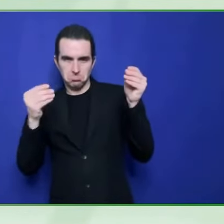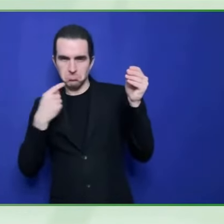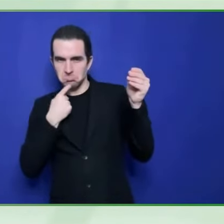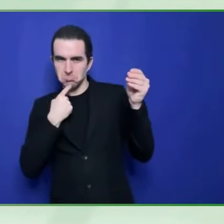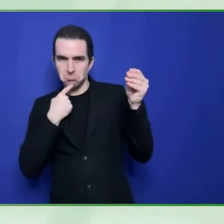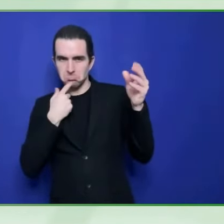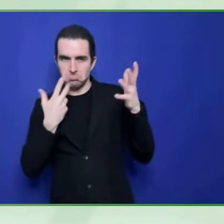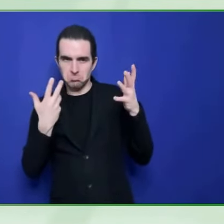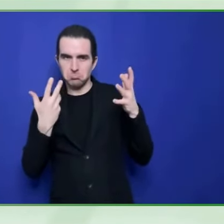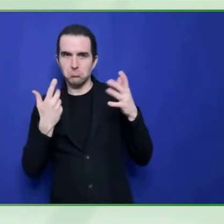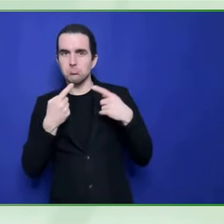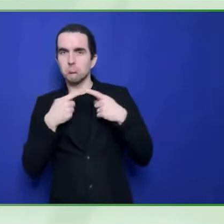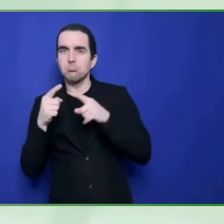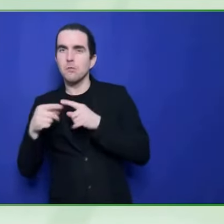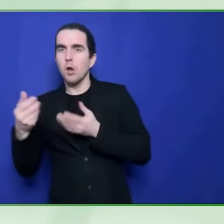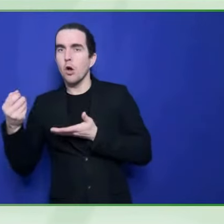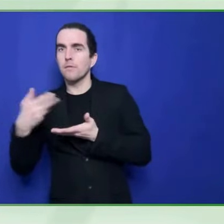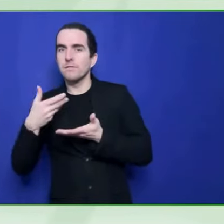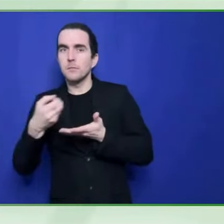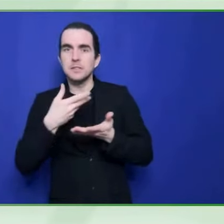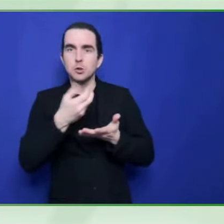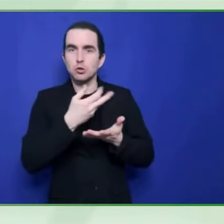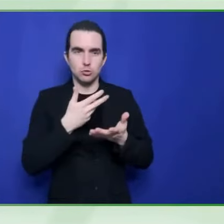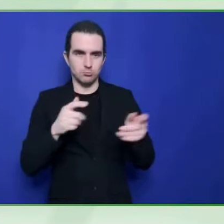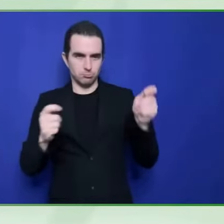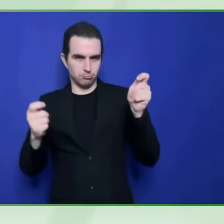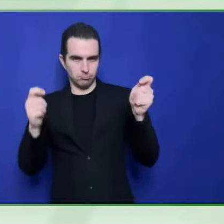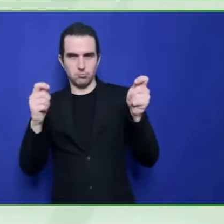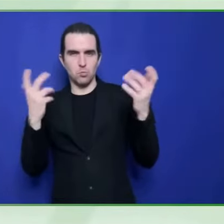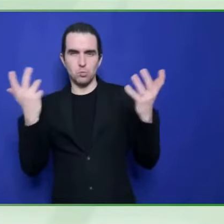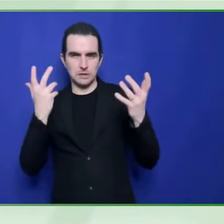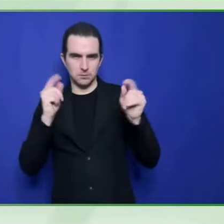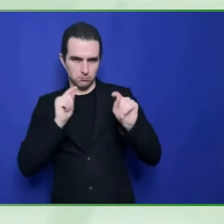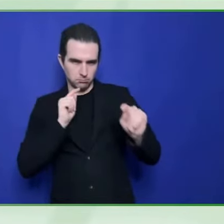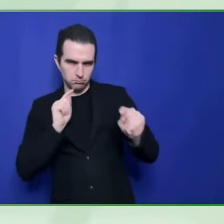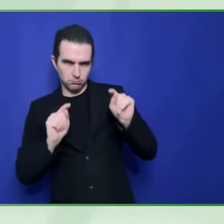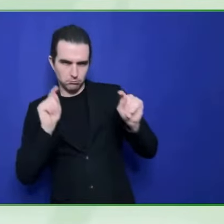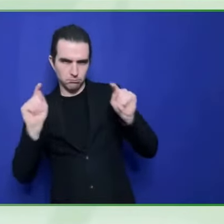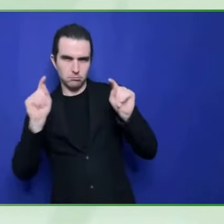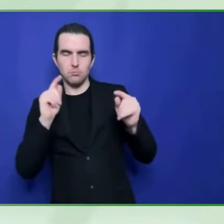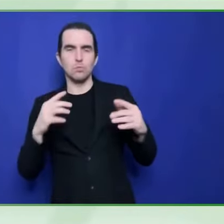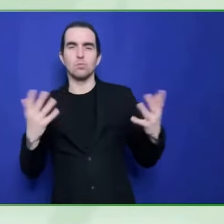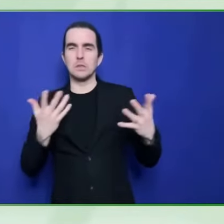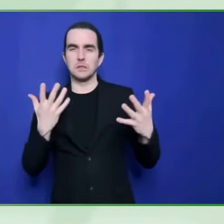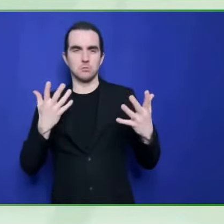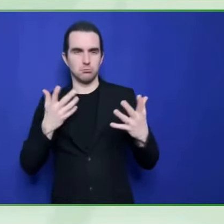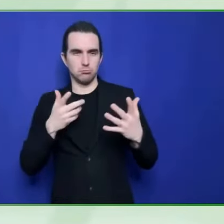that's how AccessMap's routing is built. Next slide, please.